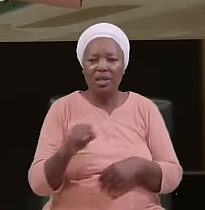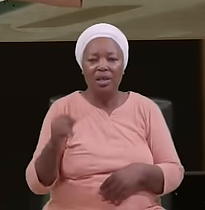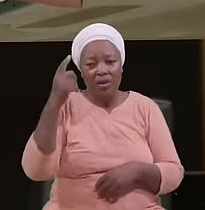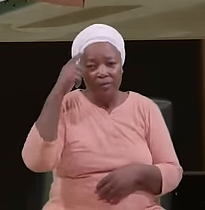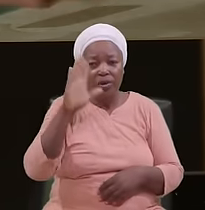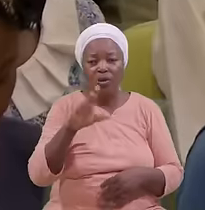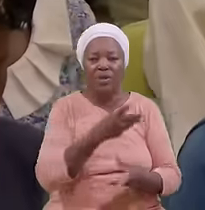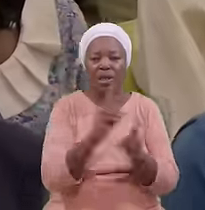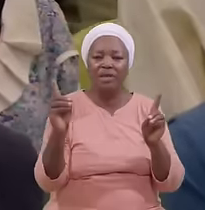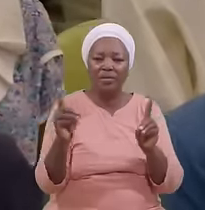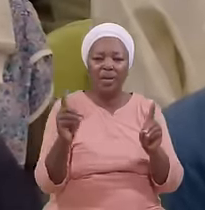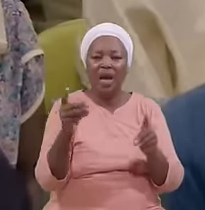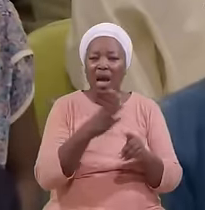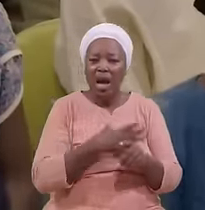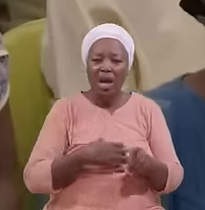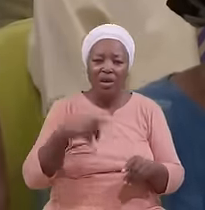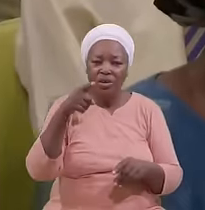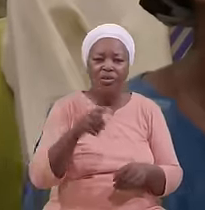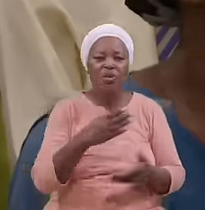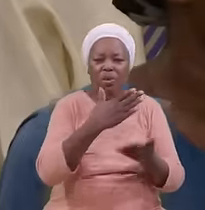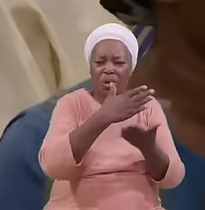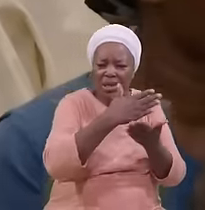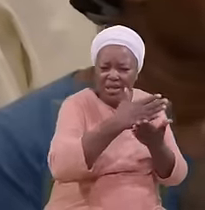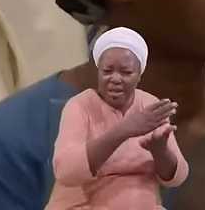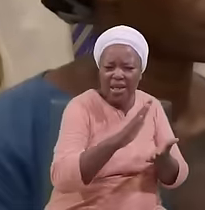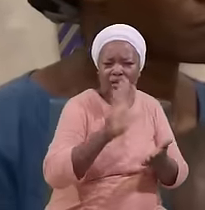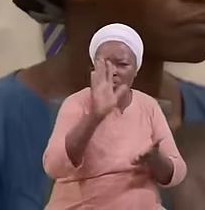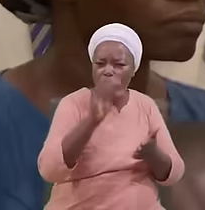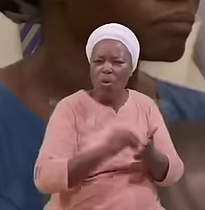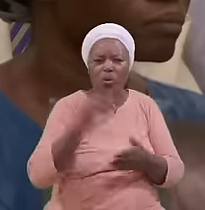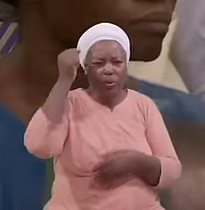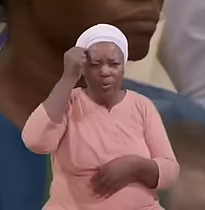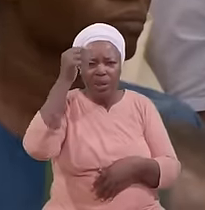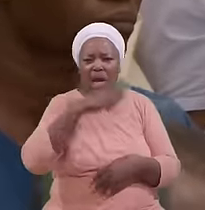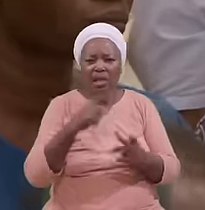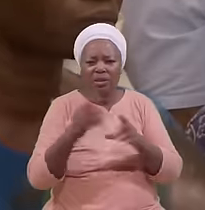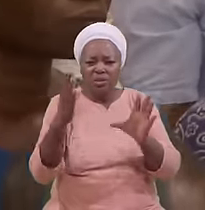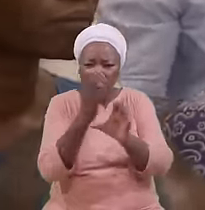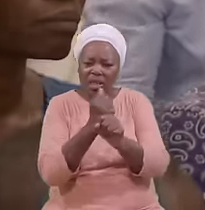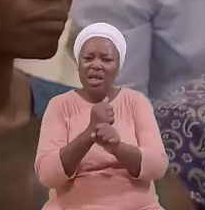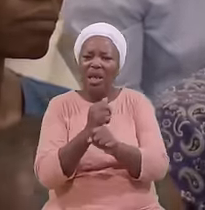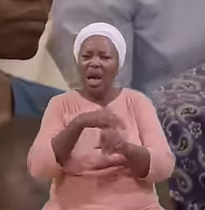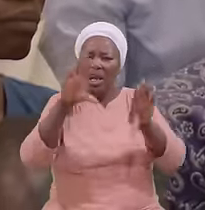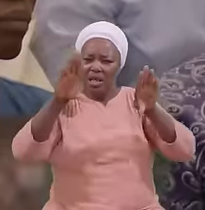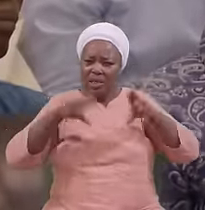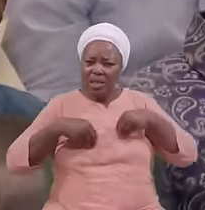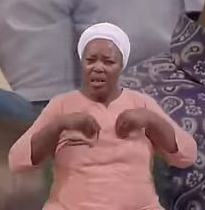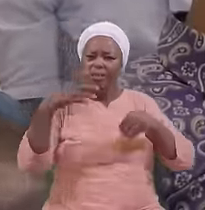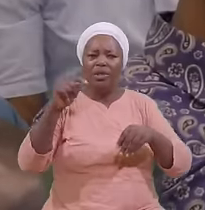your deliverance, and you reject your own thoughts and you take on the thought of